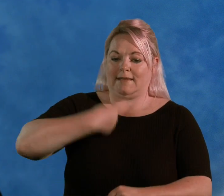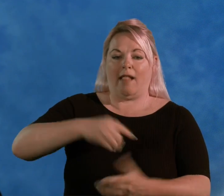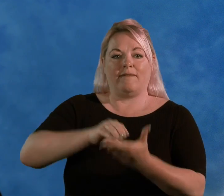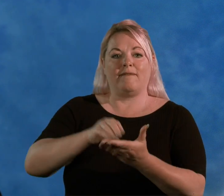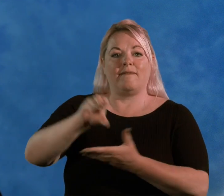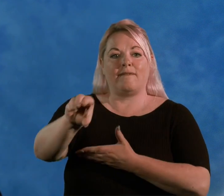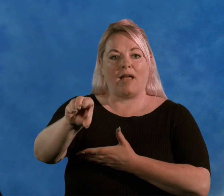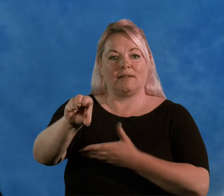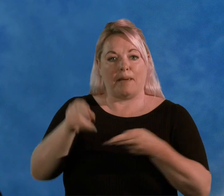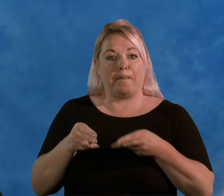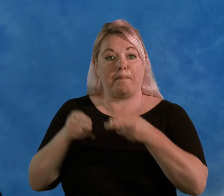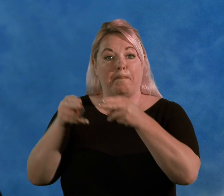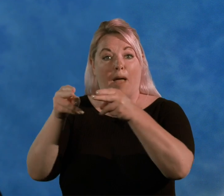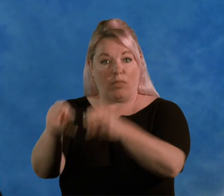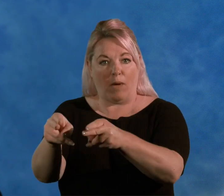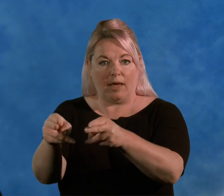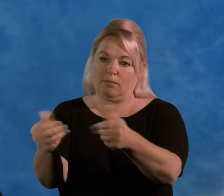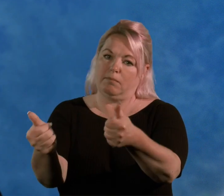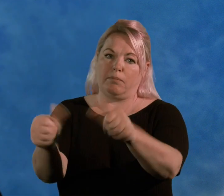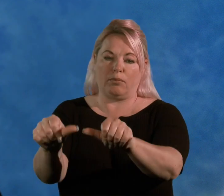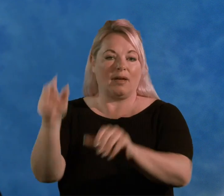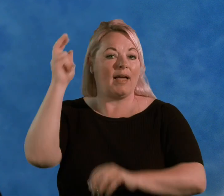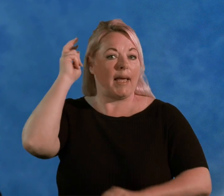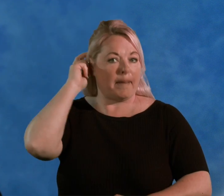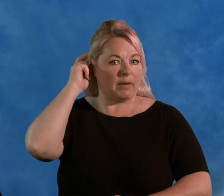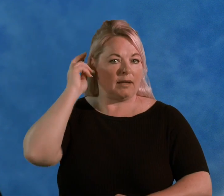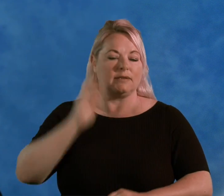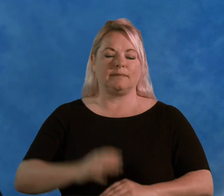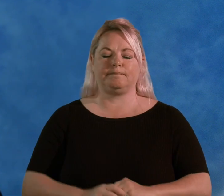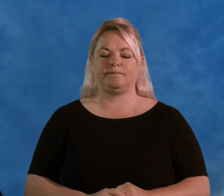self-funded pathway through to potentially an implant.